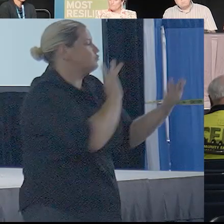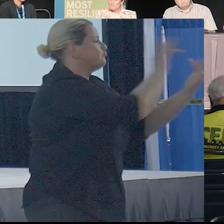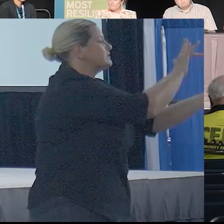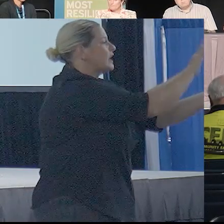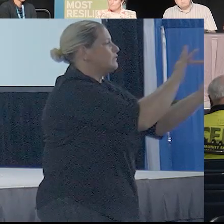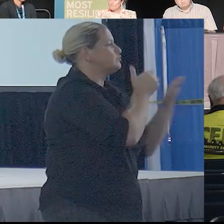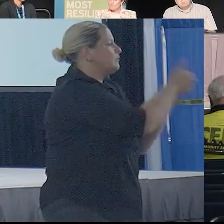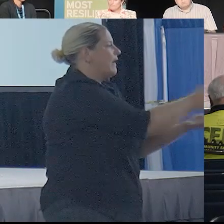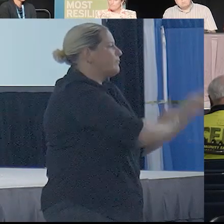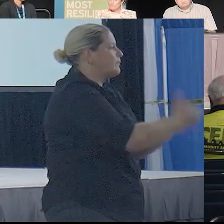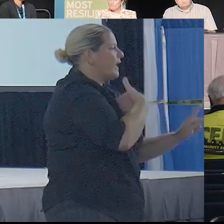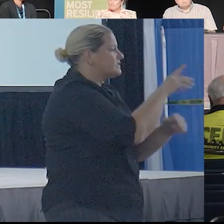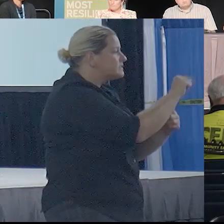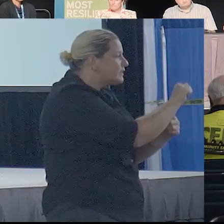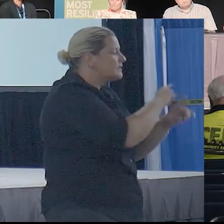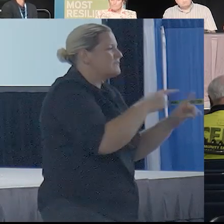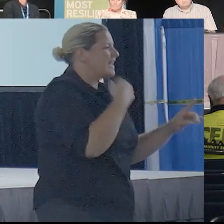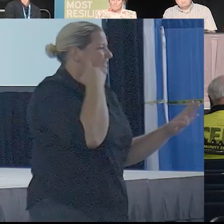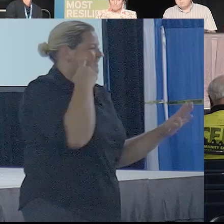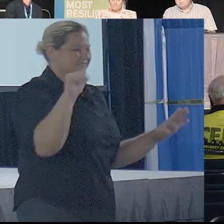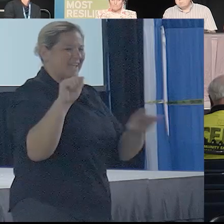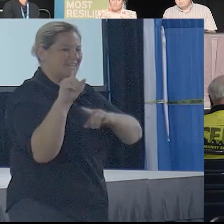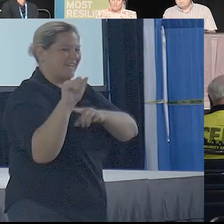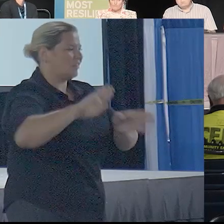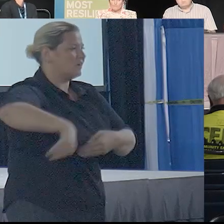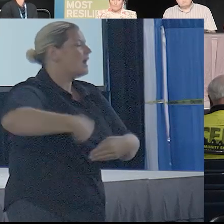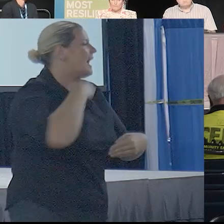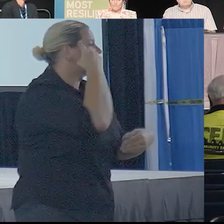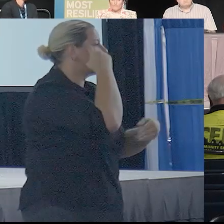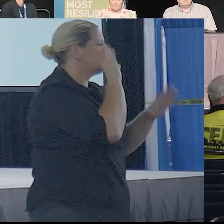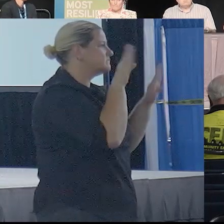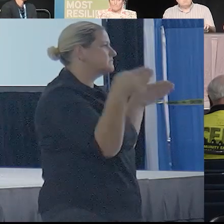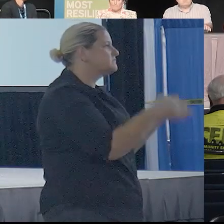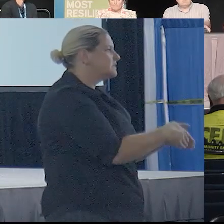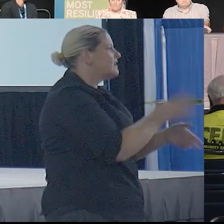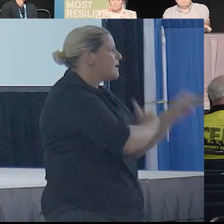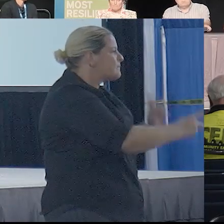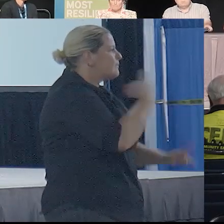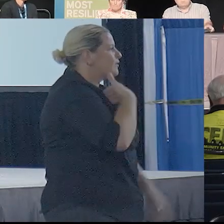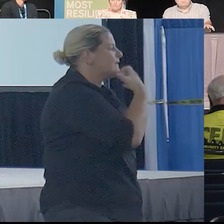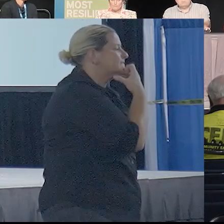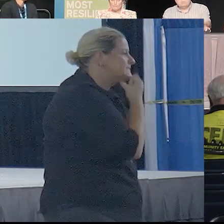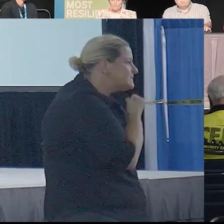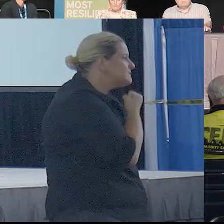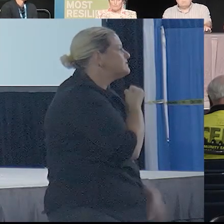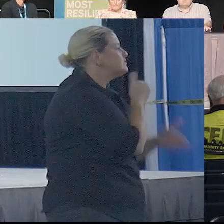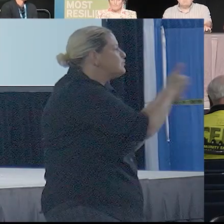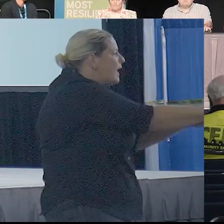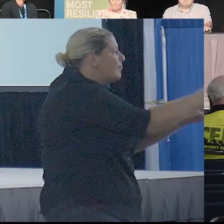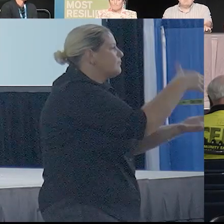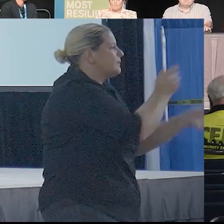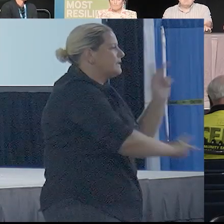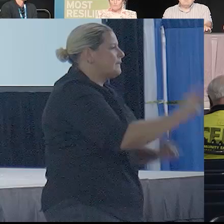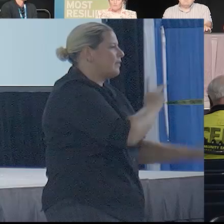all about ADA. I think it's about humanity, and people with disabilities in our community and across the world are part